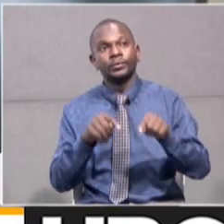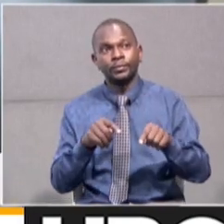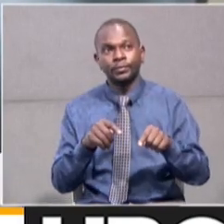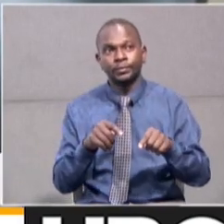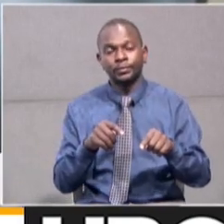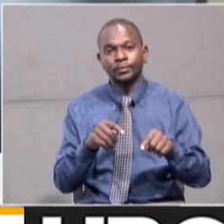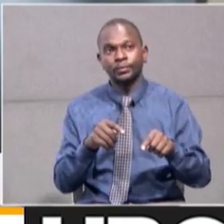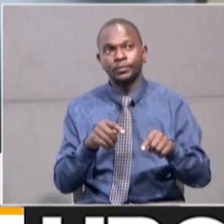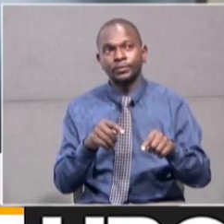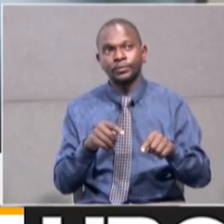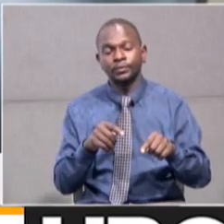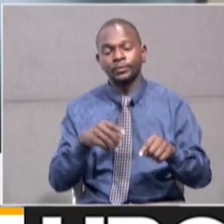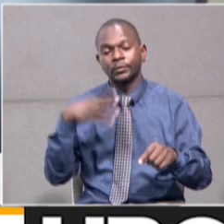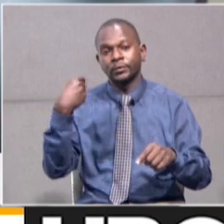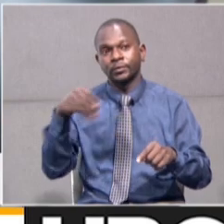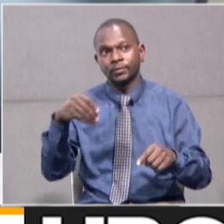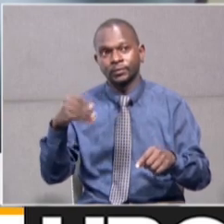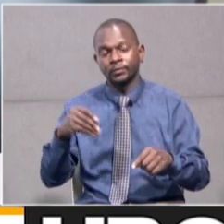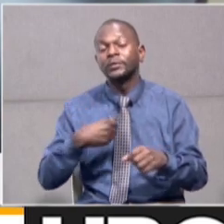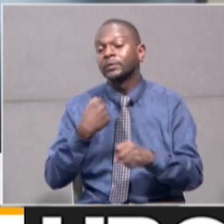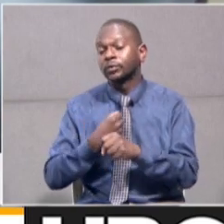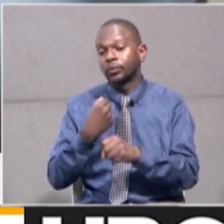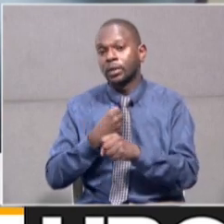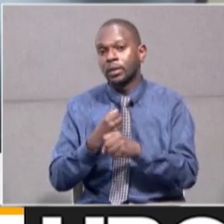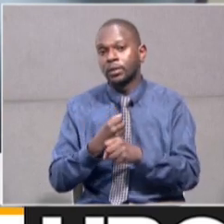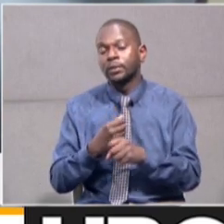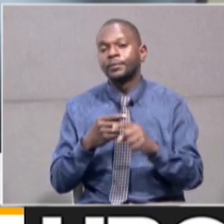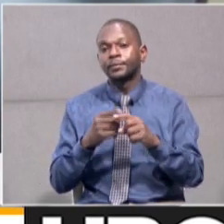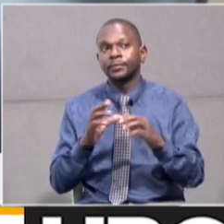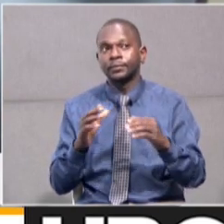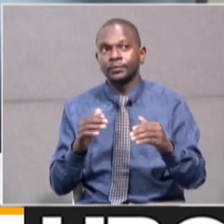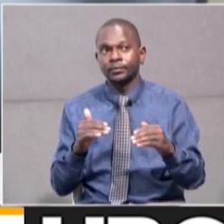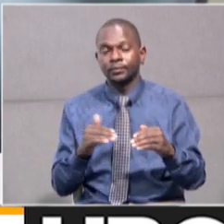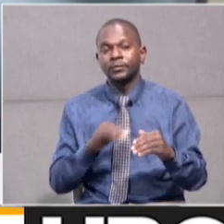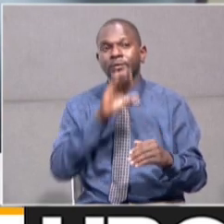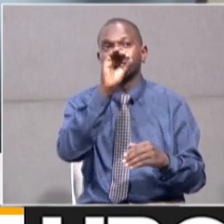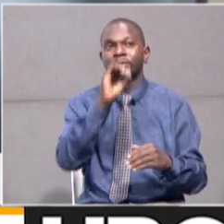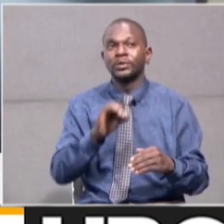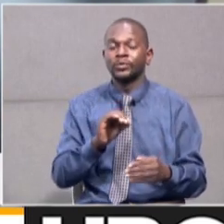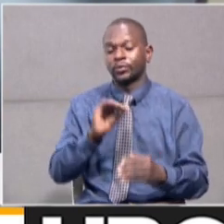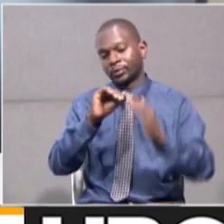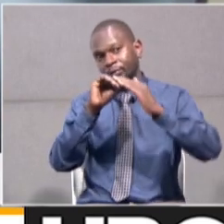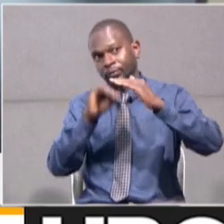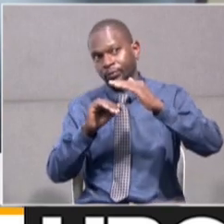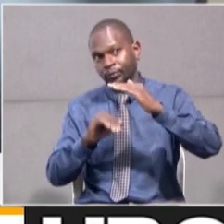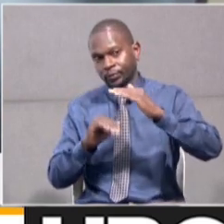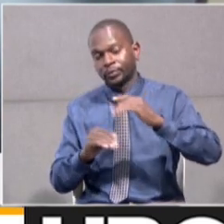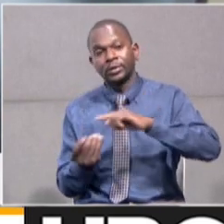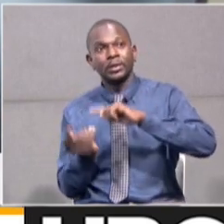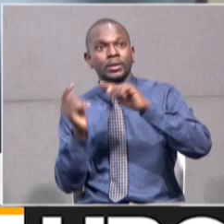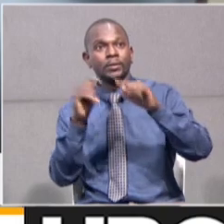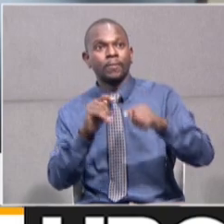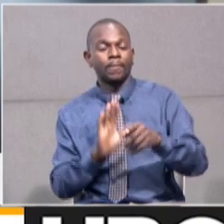the equipment functionality, the percentage was a bit low. But when they came with